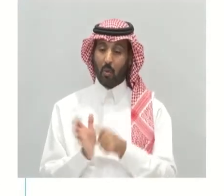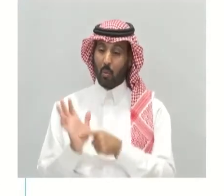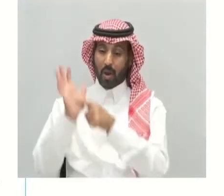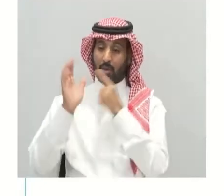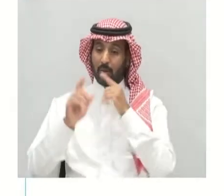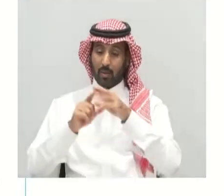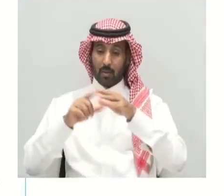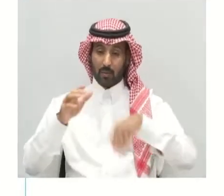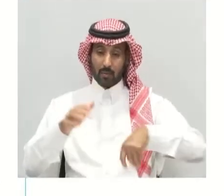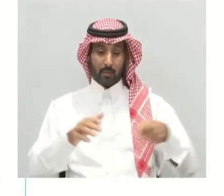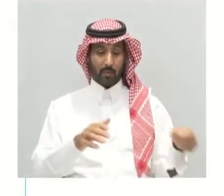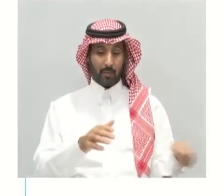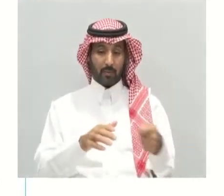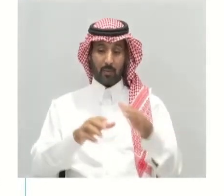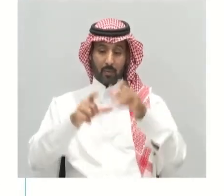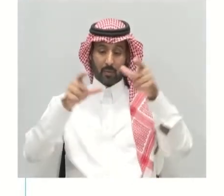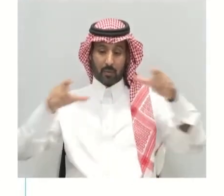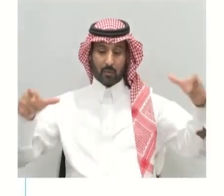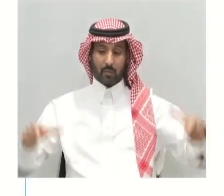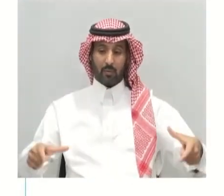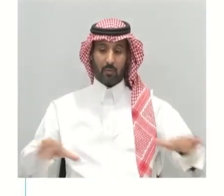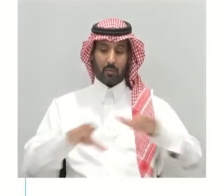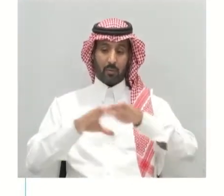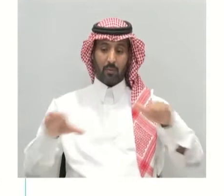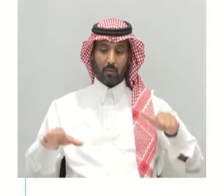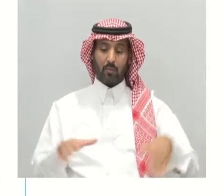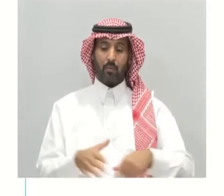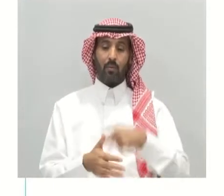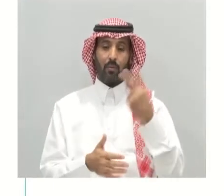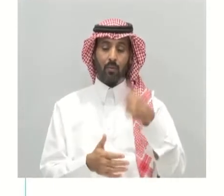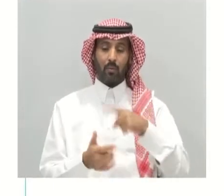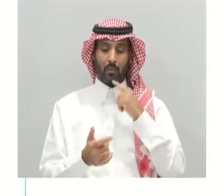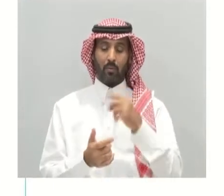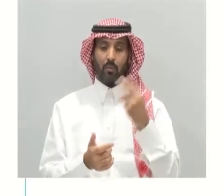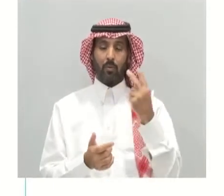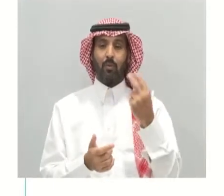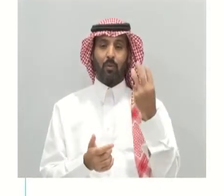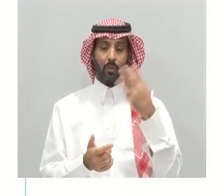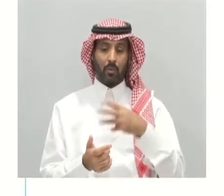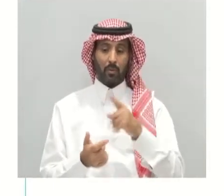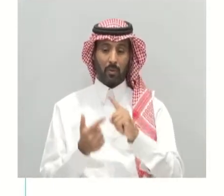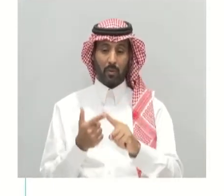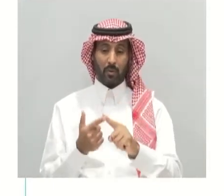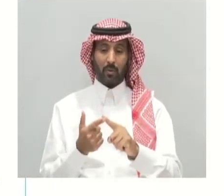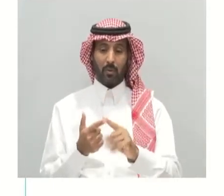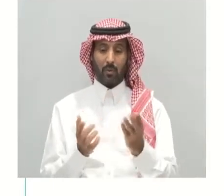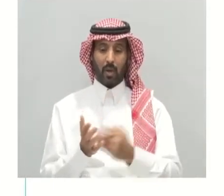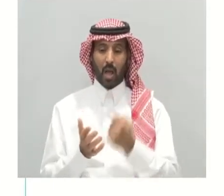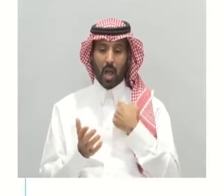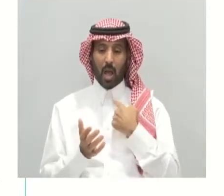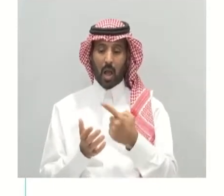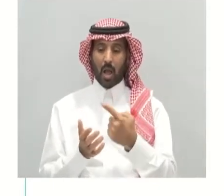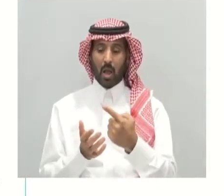I won a table tennis game 21-3. Say with me,